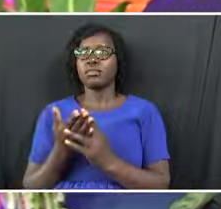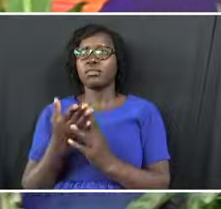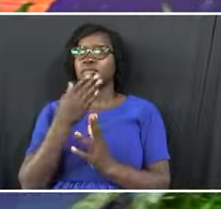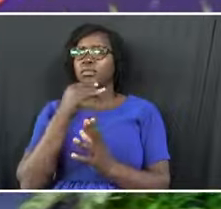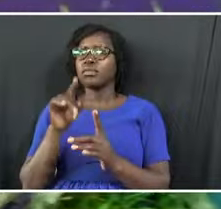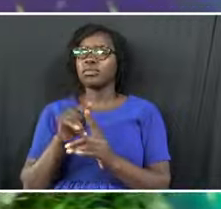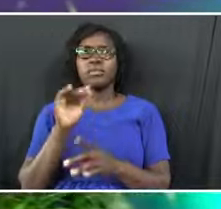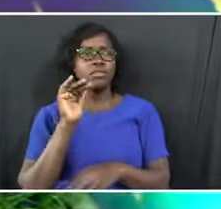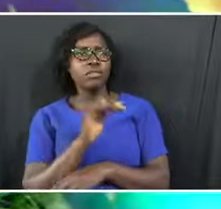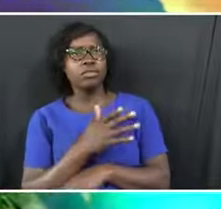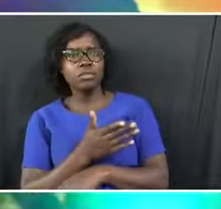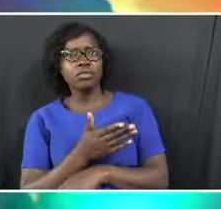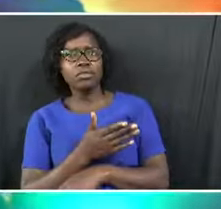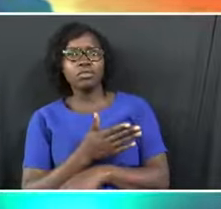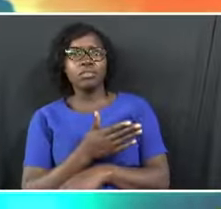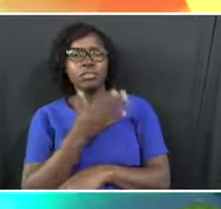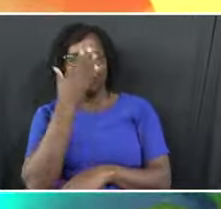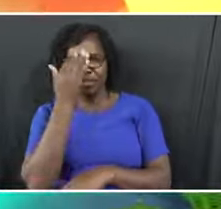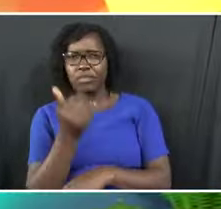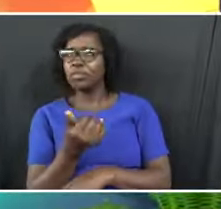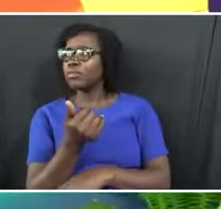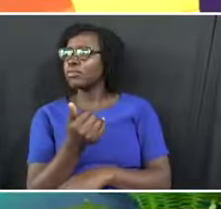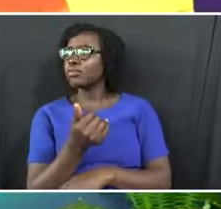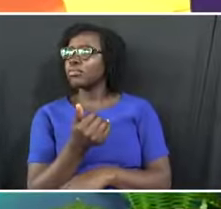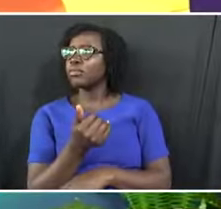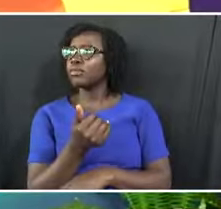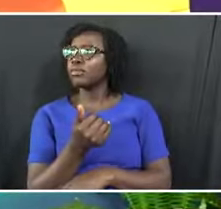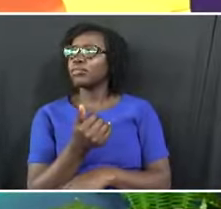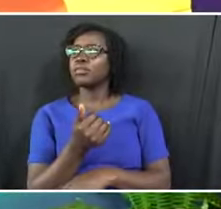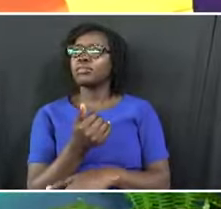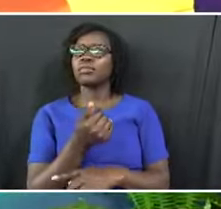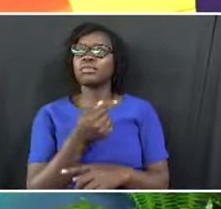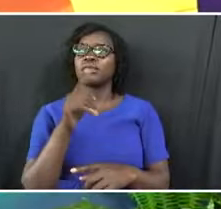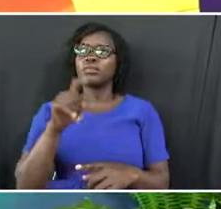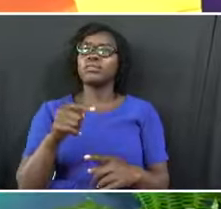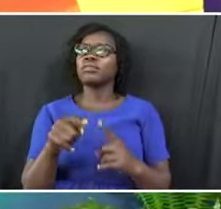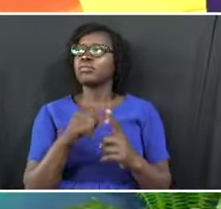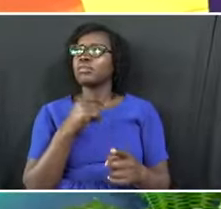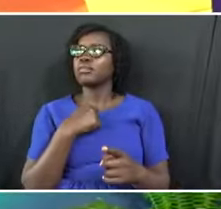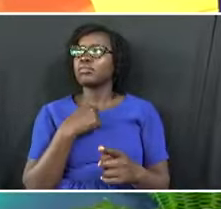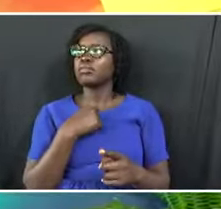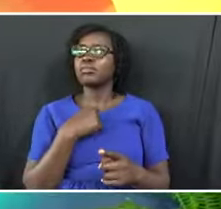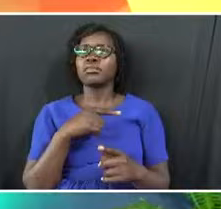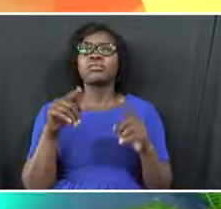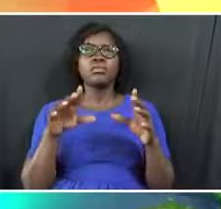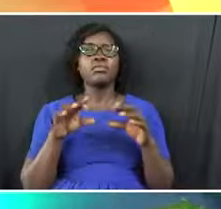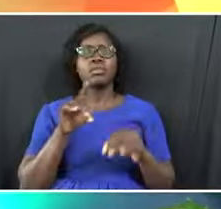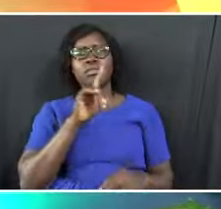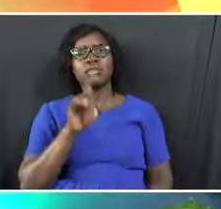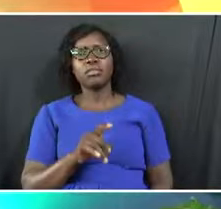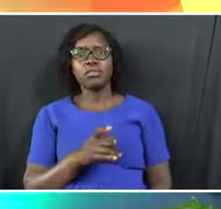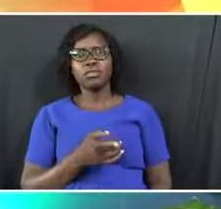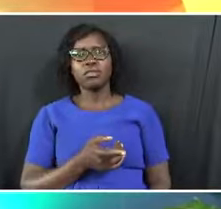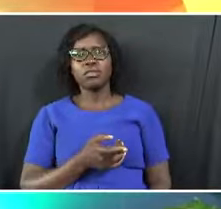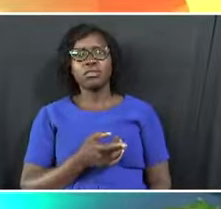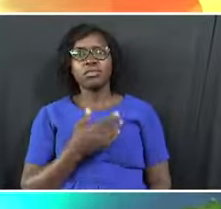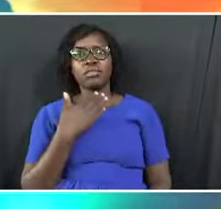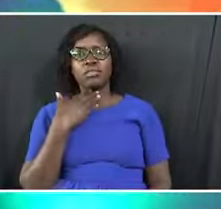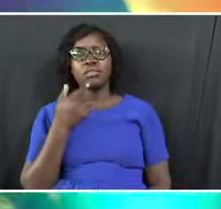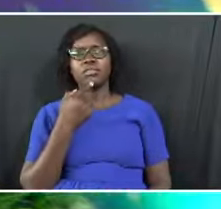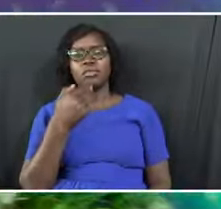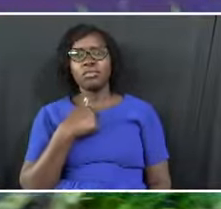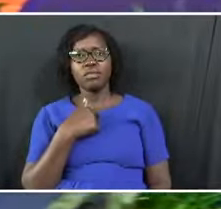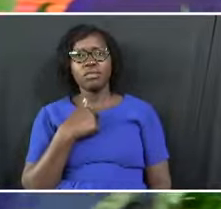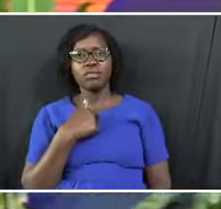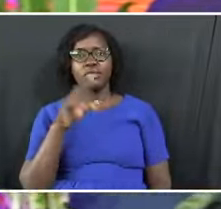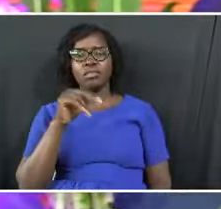Abel asking his brother Cain, must you kill me for you to be accepted? Do you want to tell me there